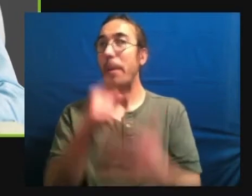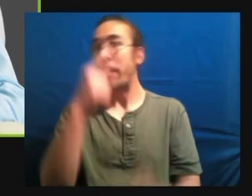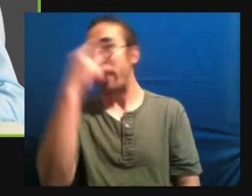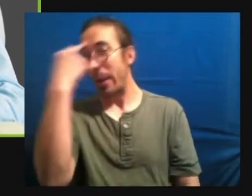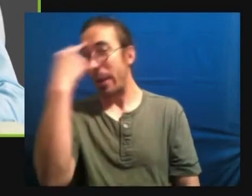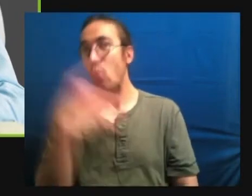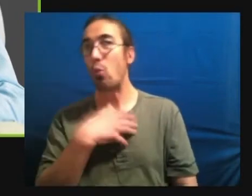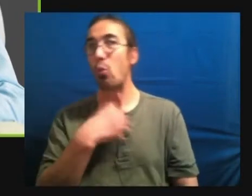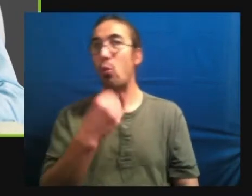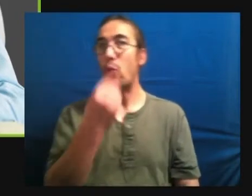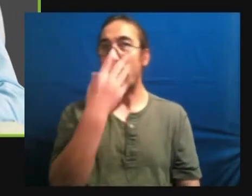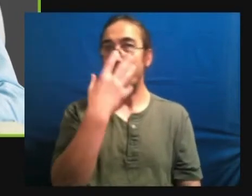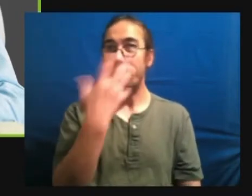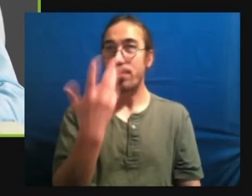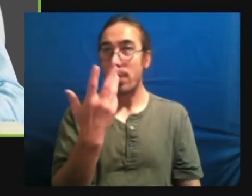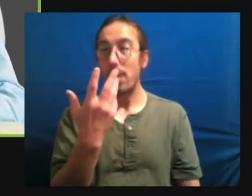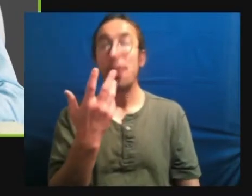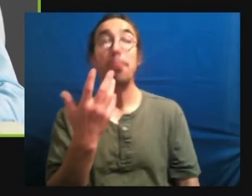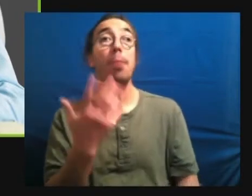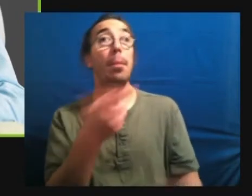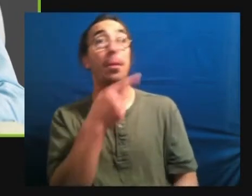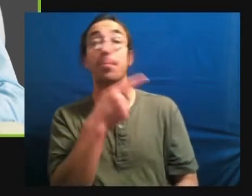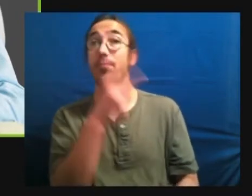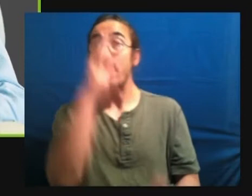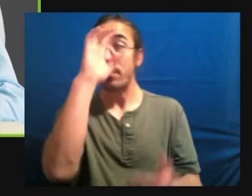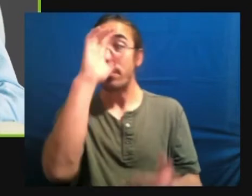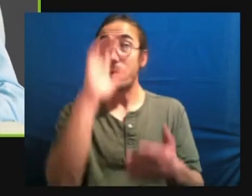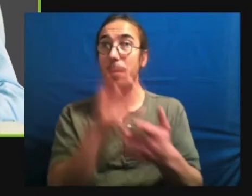he might believe that